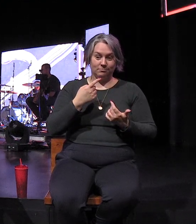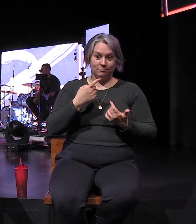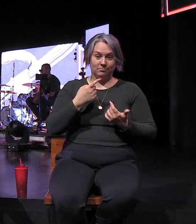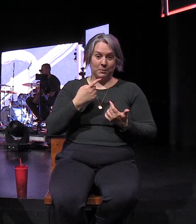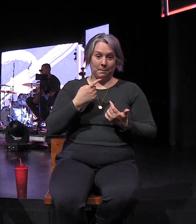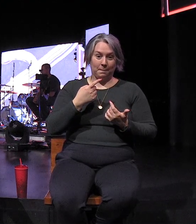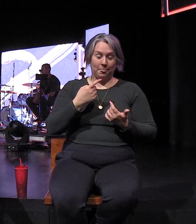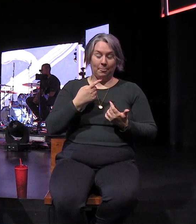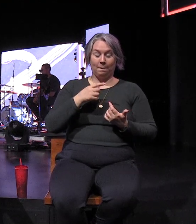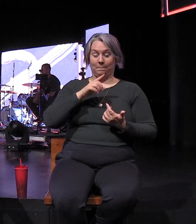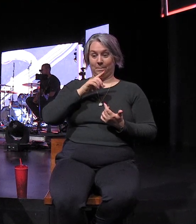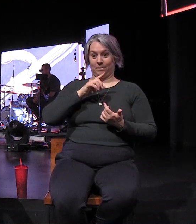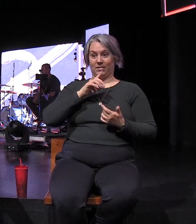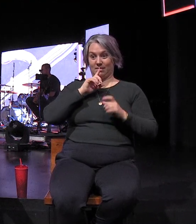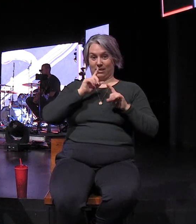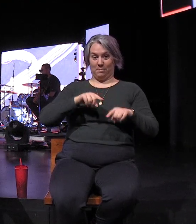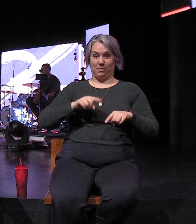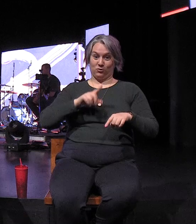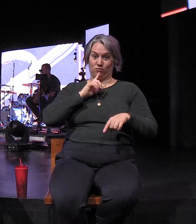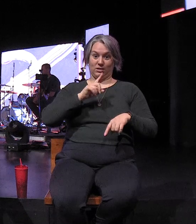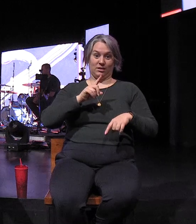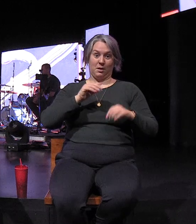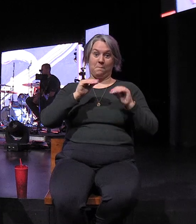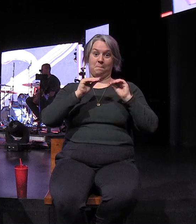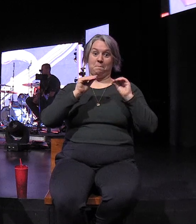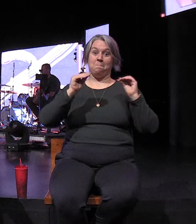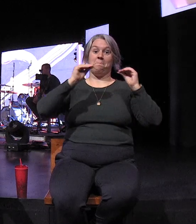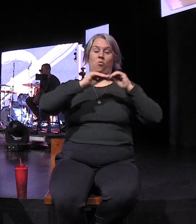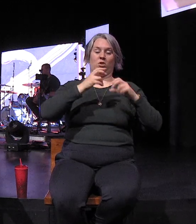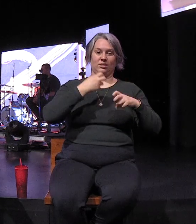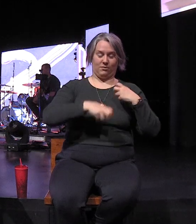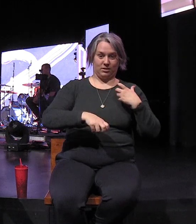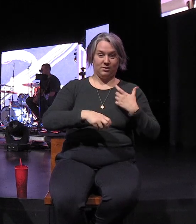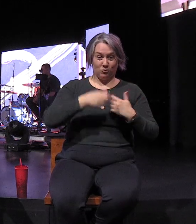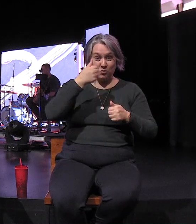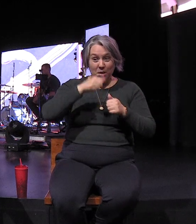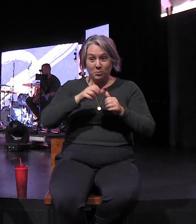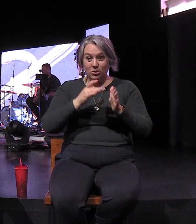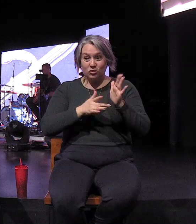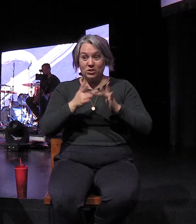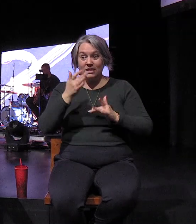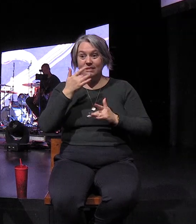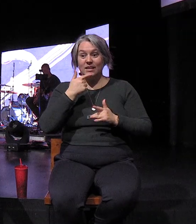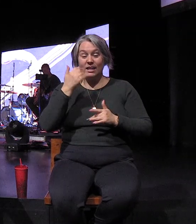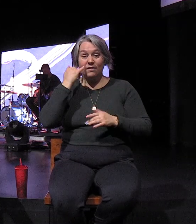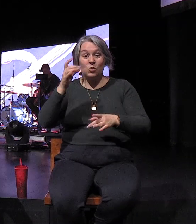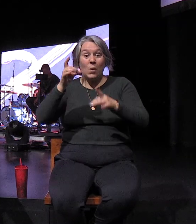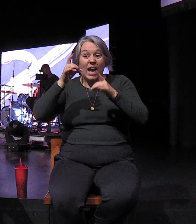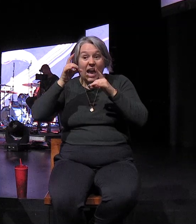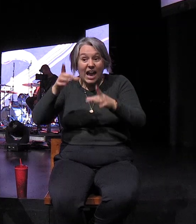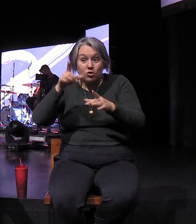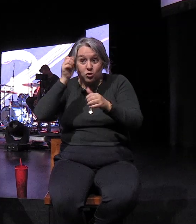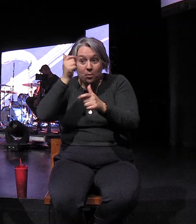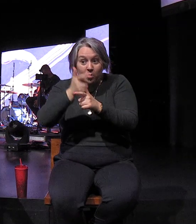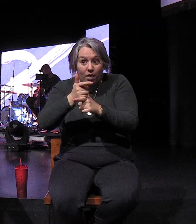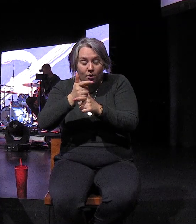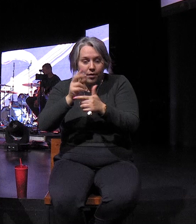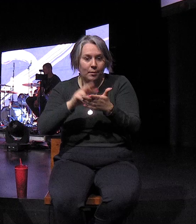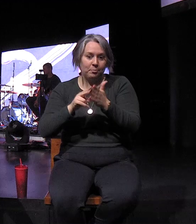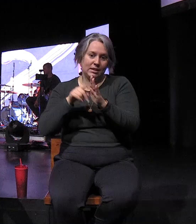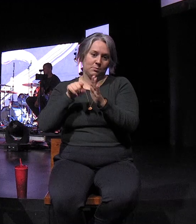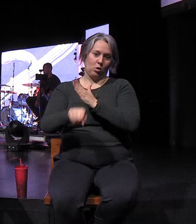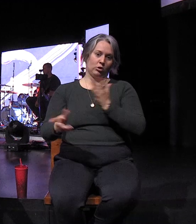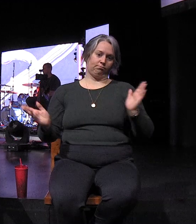the commandments. Do you remember what Jesus said? He said, man, if you so much as hate your brother, you've committed